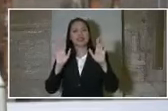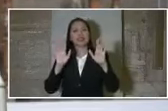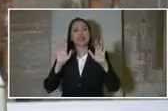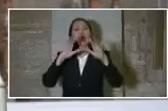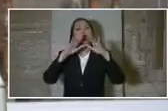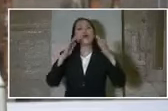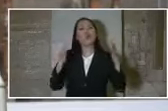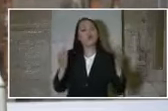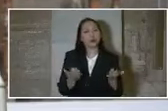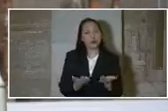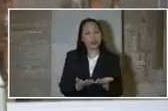the world."